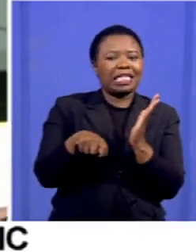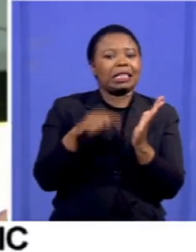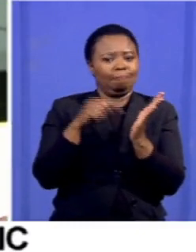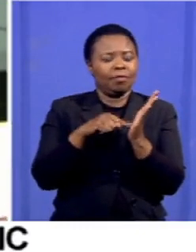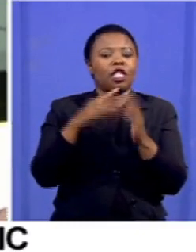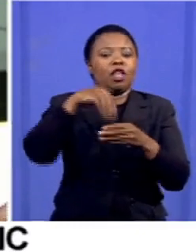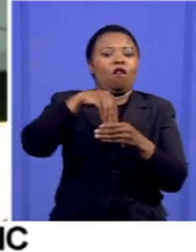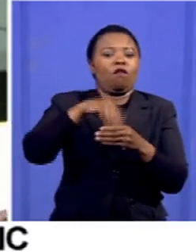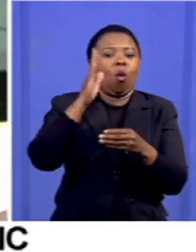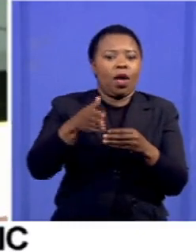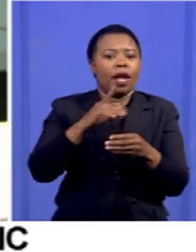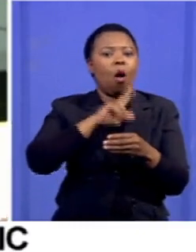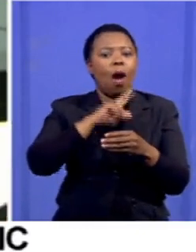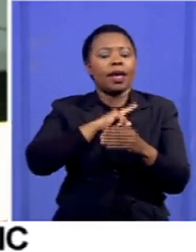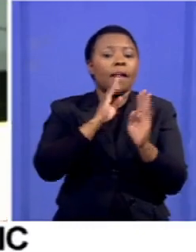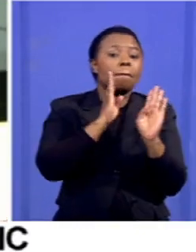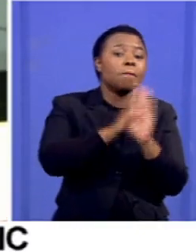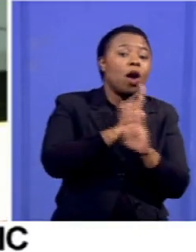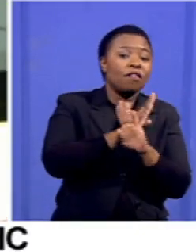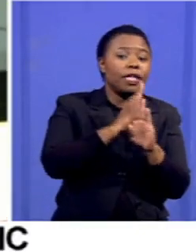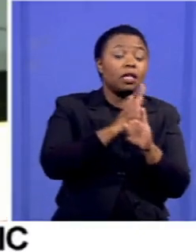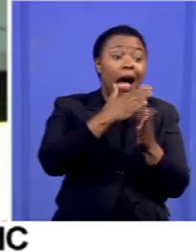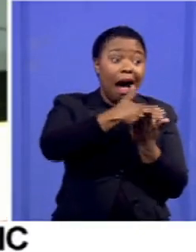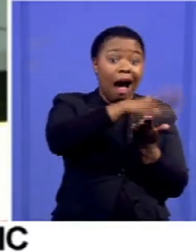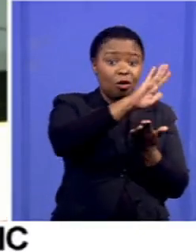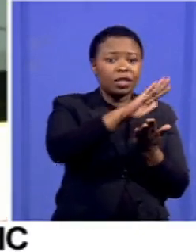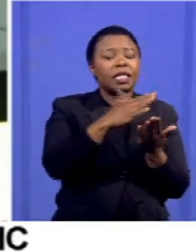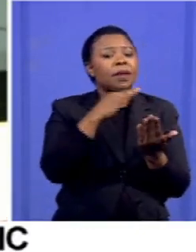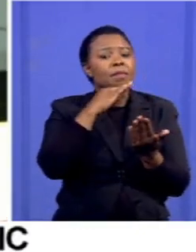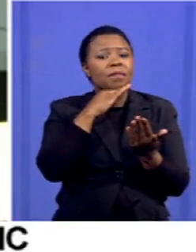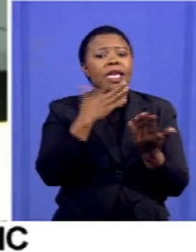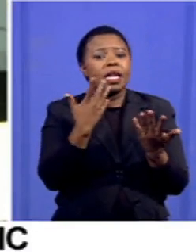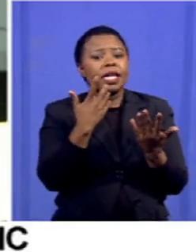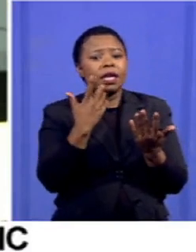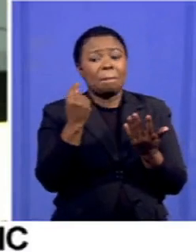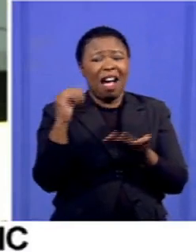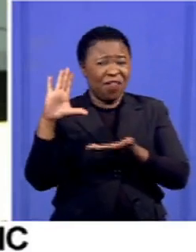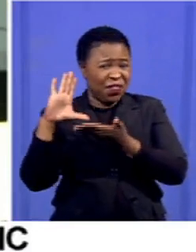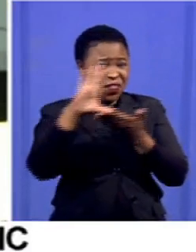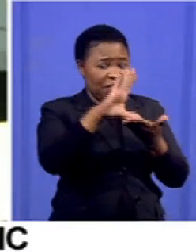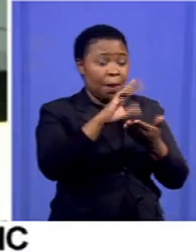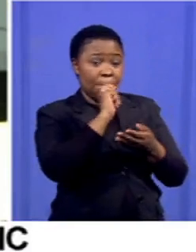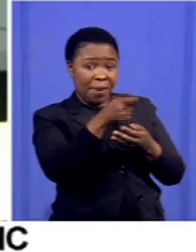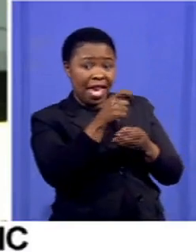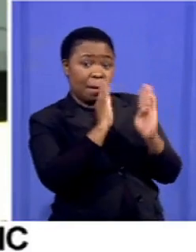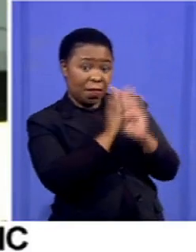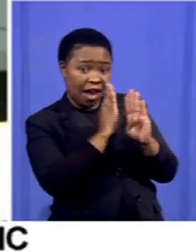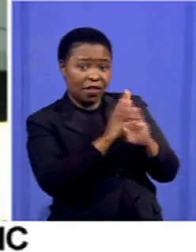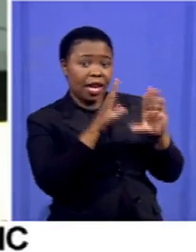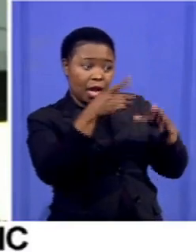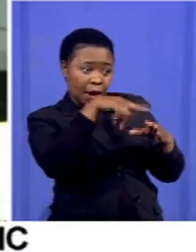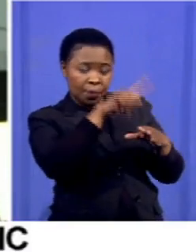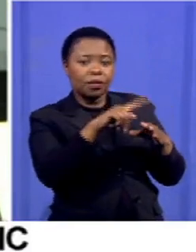get private investors or private shareholders out, they would have to perhaps pay a lot of money for that to happen, money that we